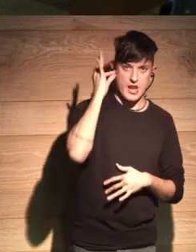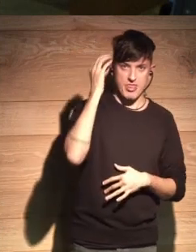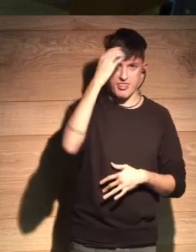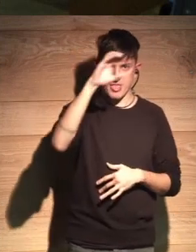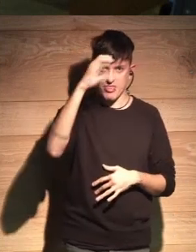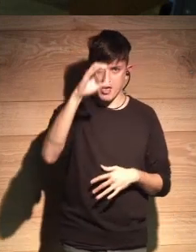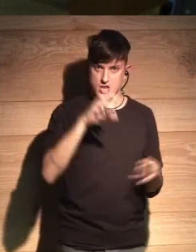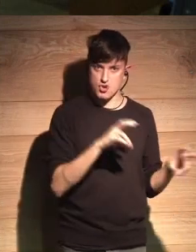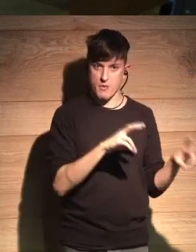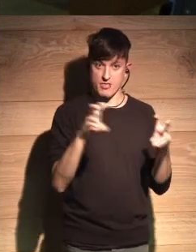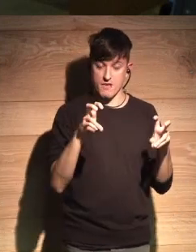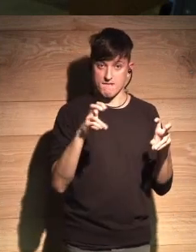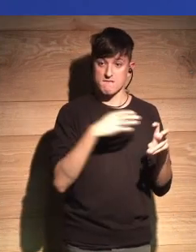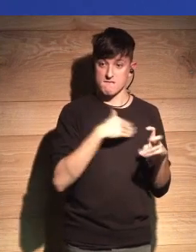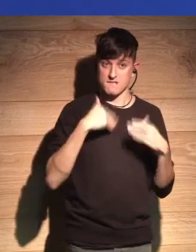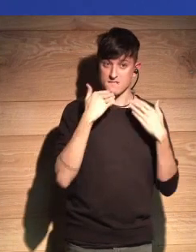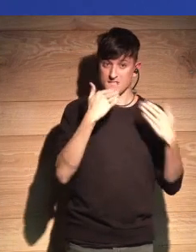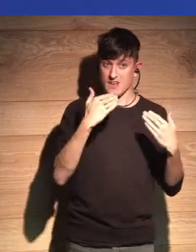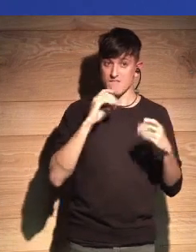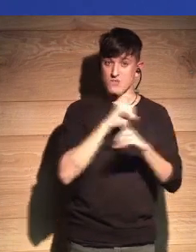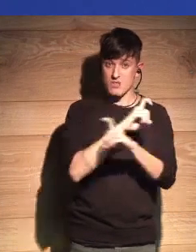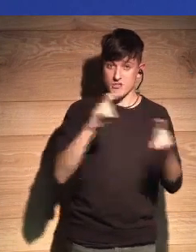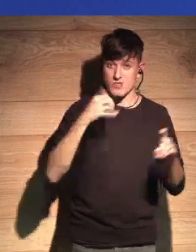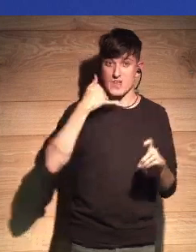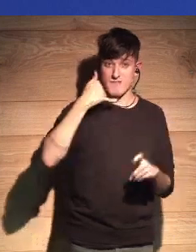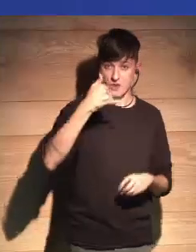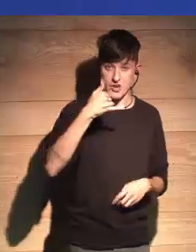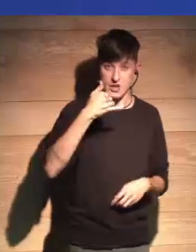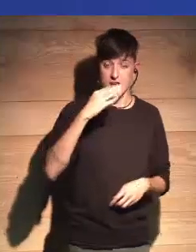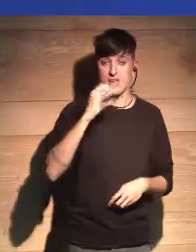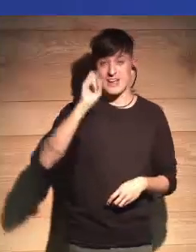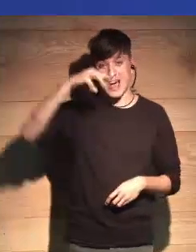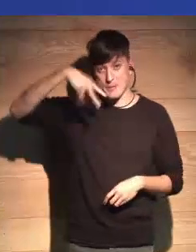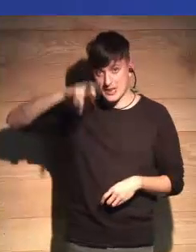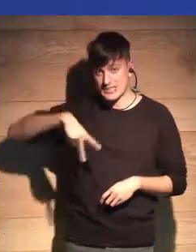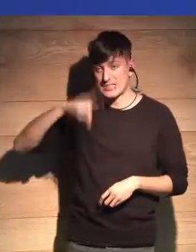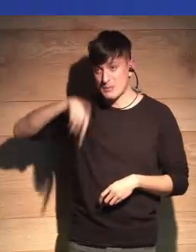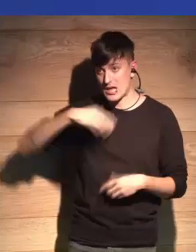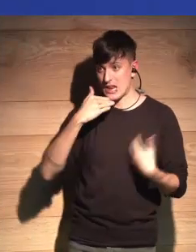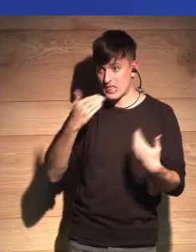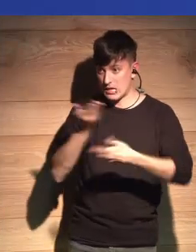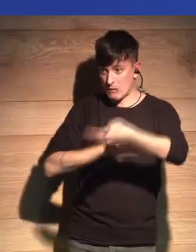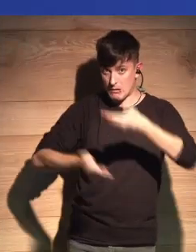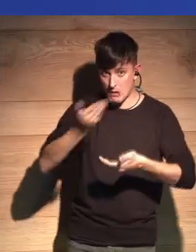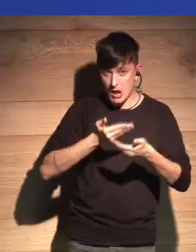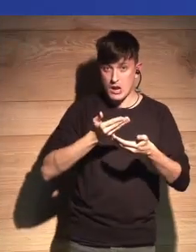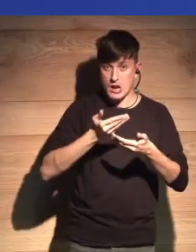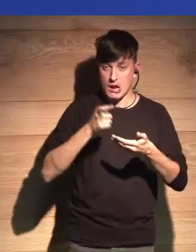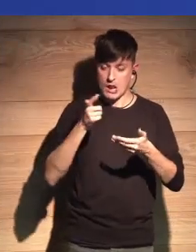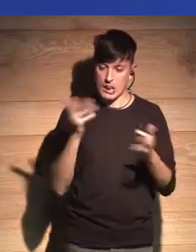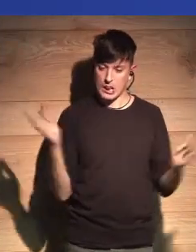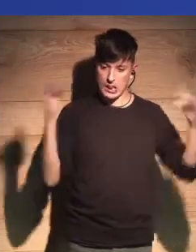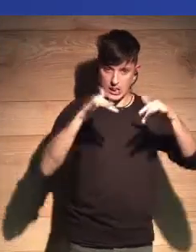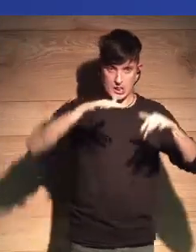Women, Science and Innovation. I would first like to thank the Telefónica Foundation and Carmen Morenés